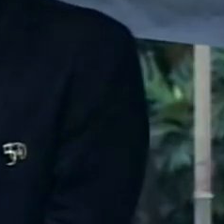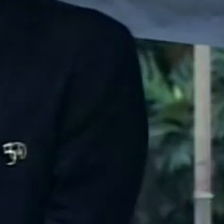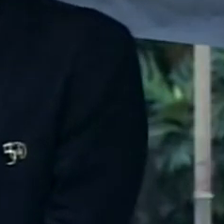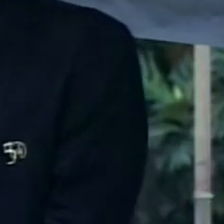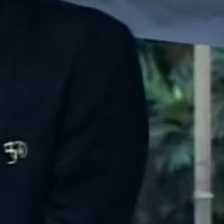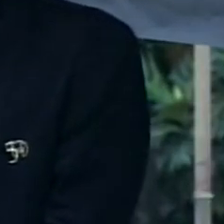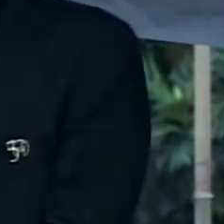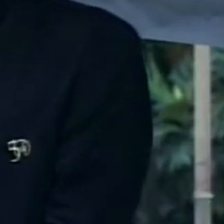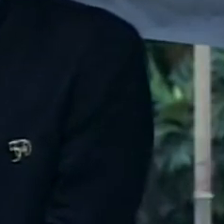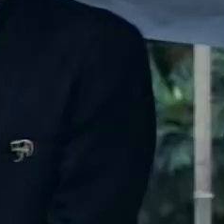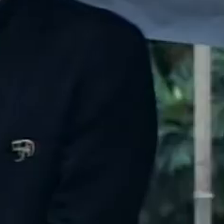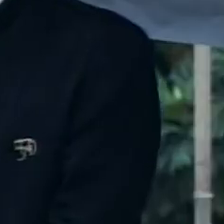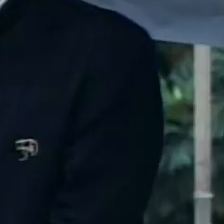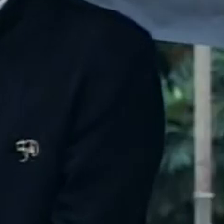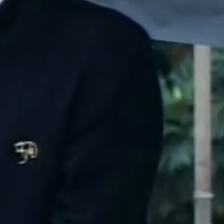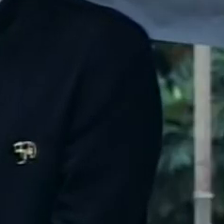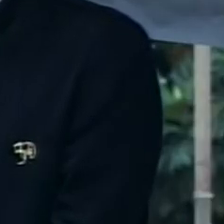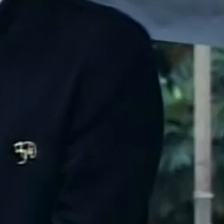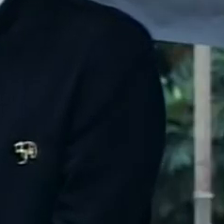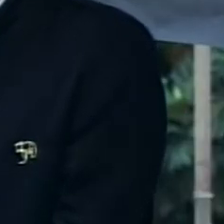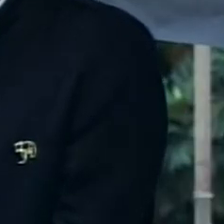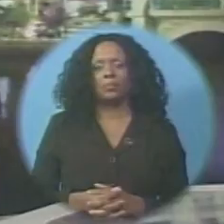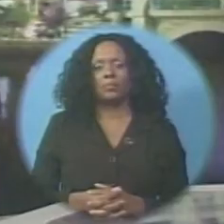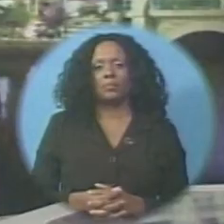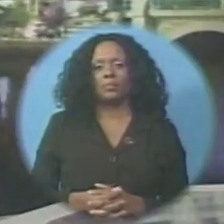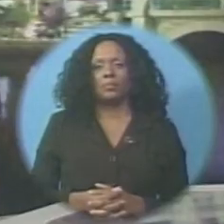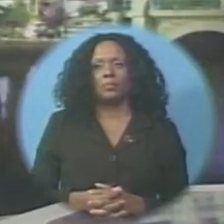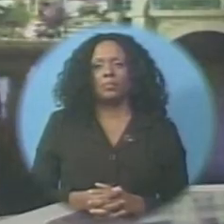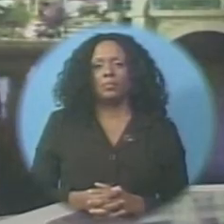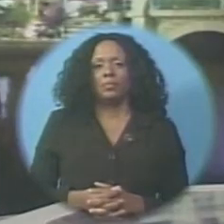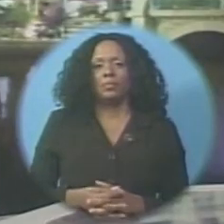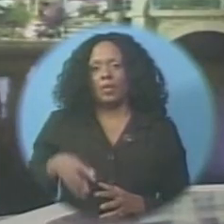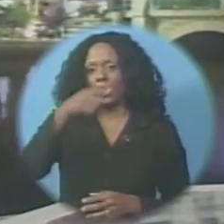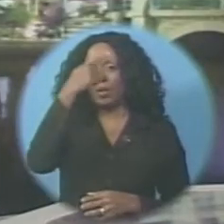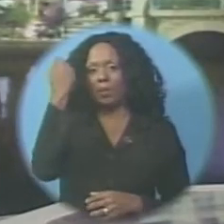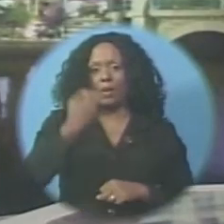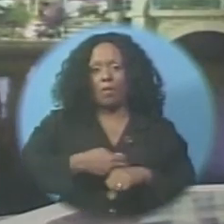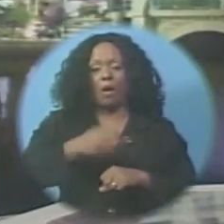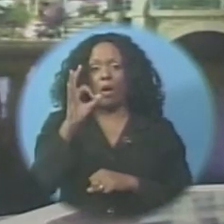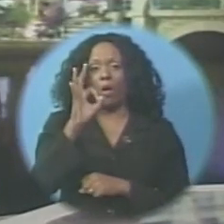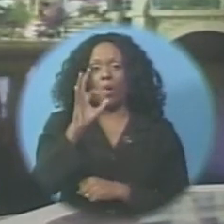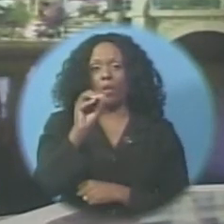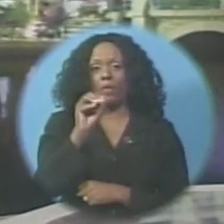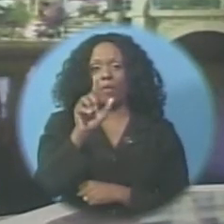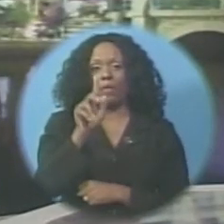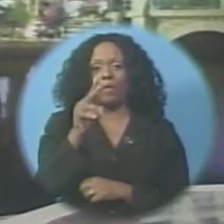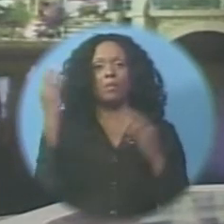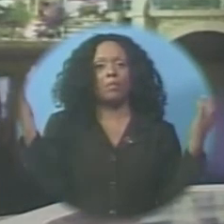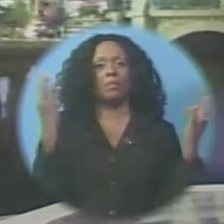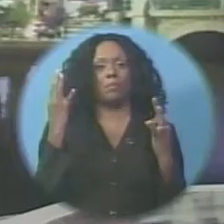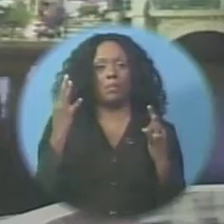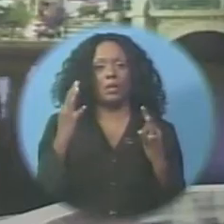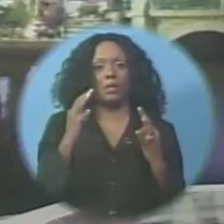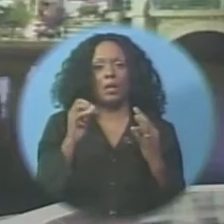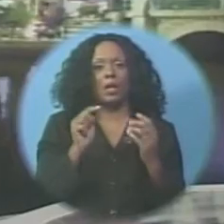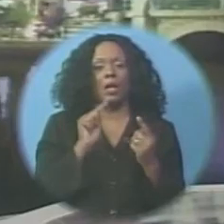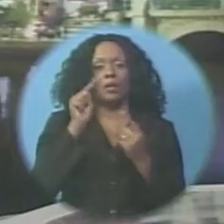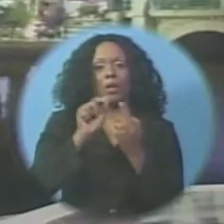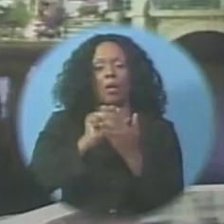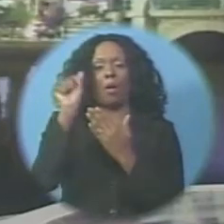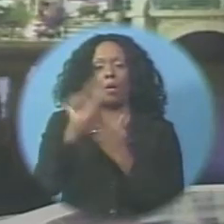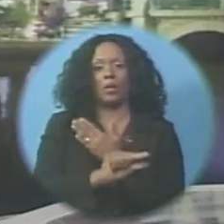in the form of craft and art. Black Rock Folk Festival runs until August